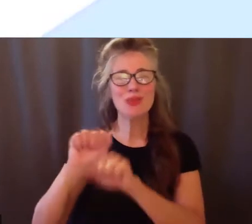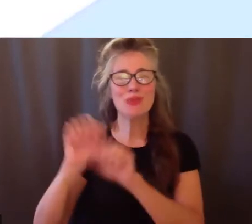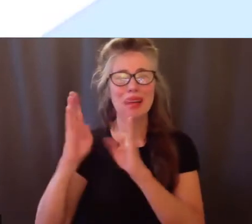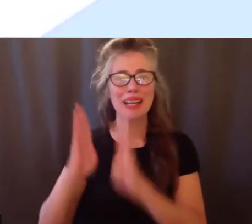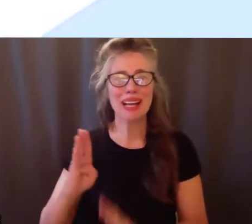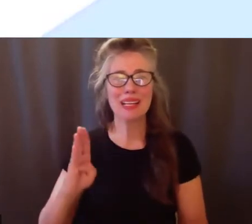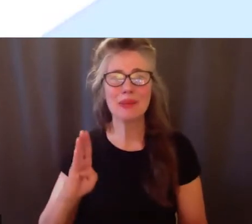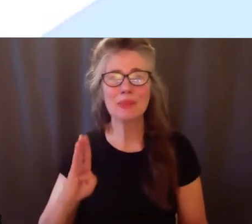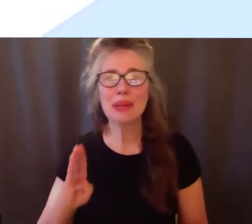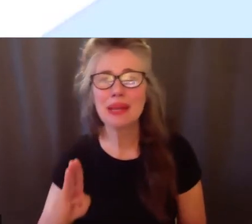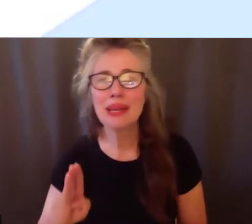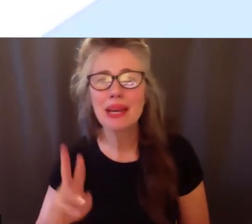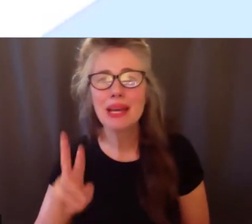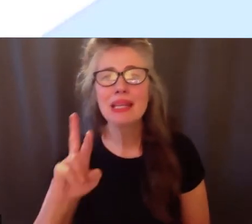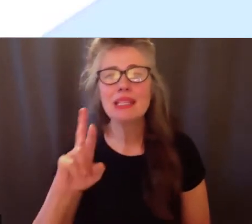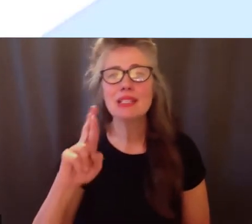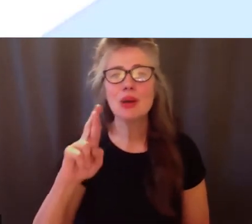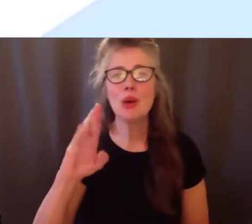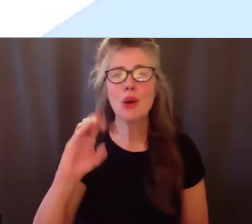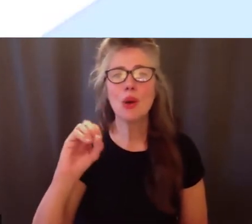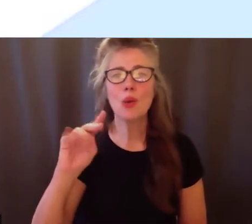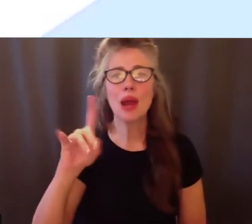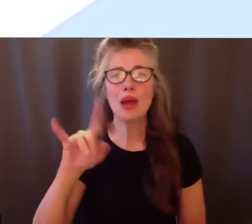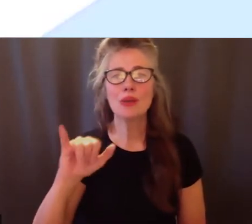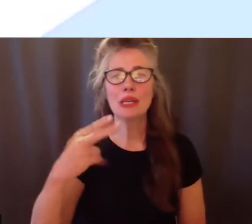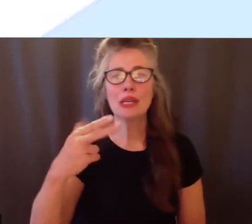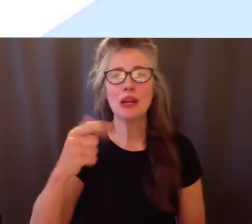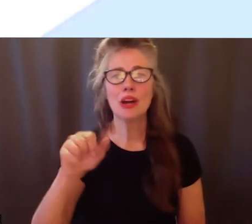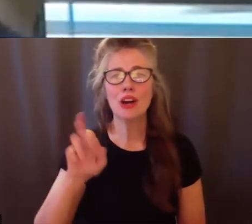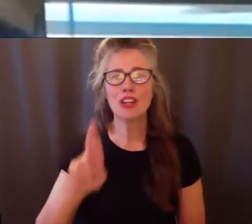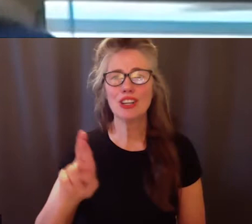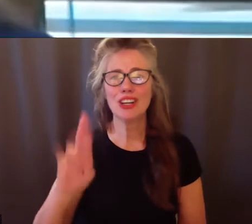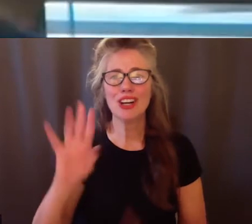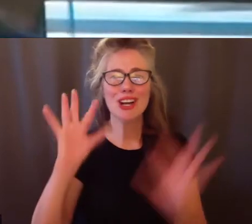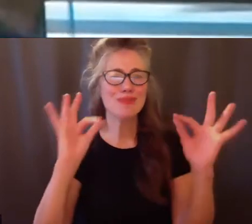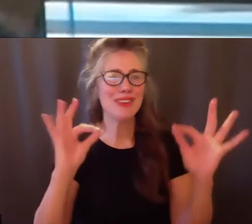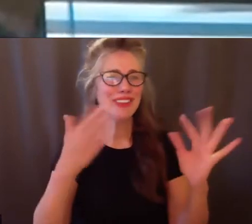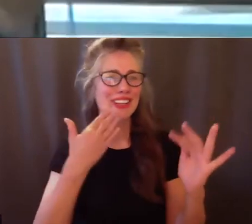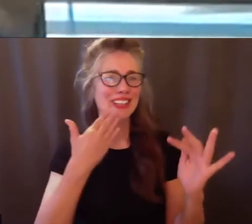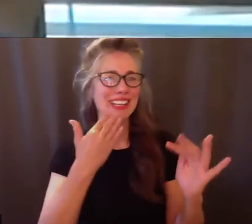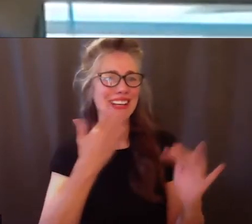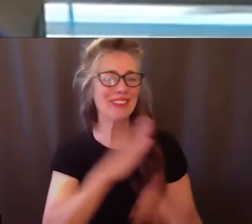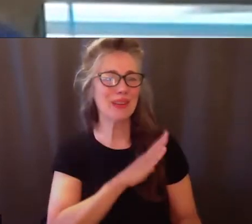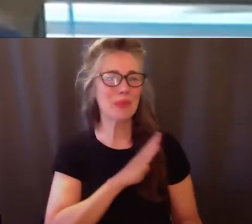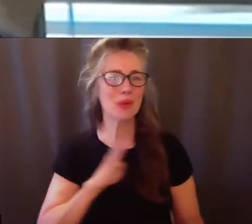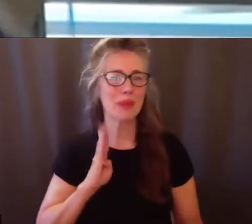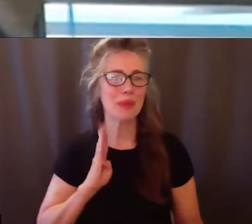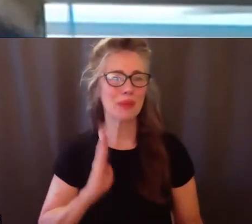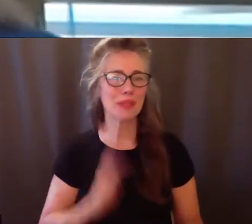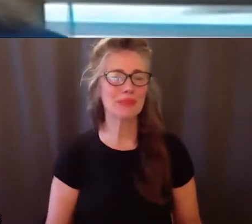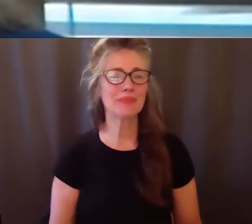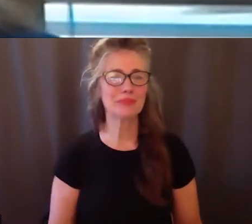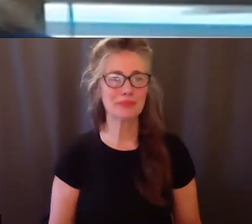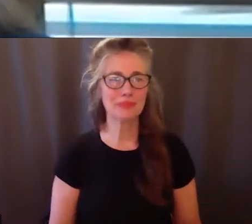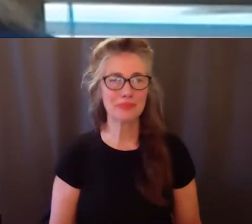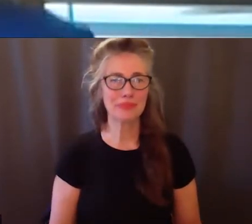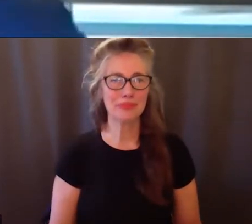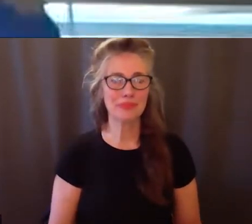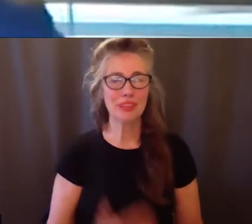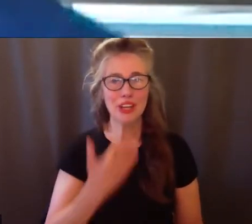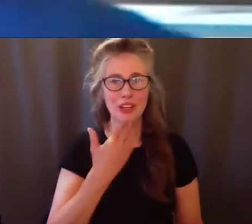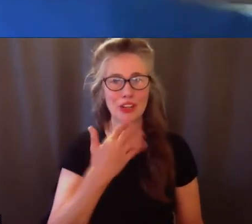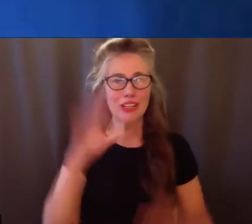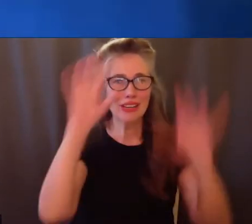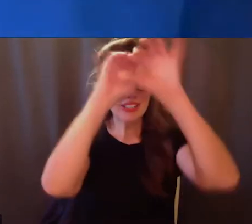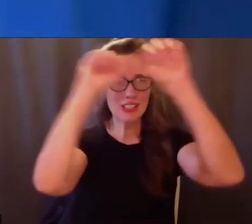Ms. Ann Roundy Harder, please. Perfect. Well, good evening, board members and our superintendent. I